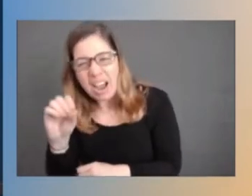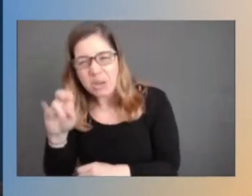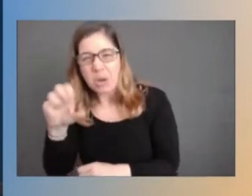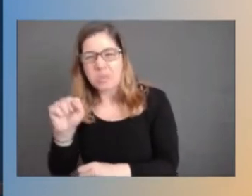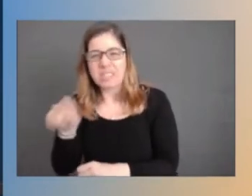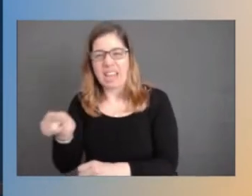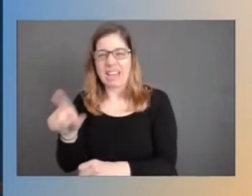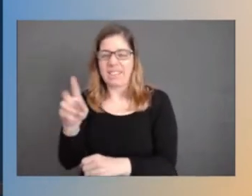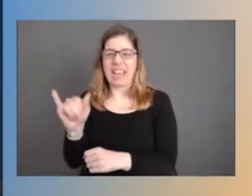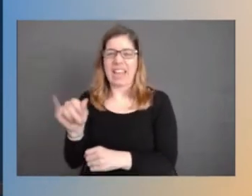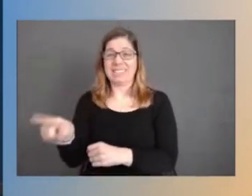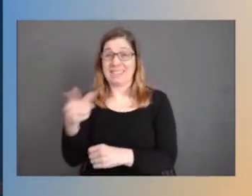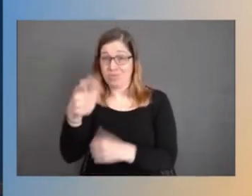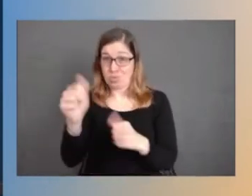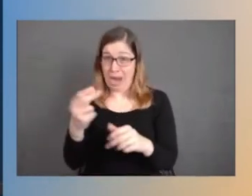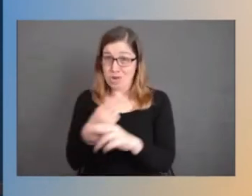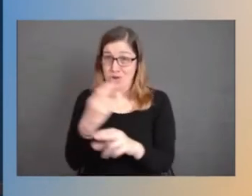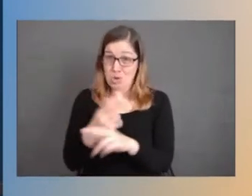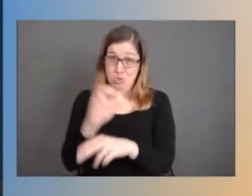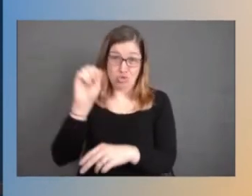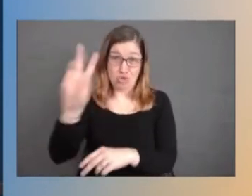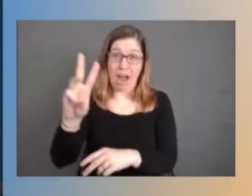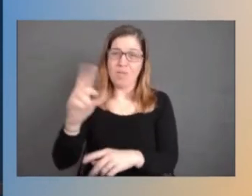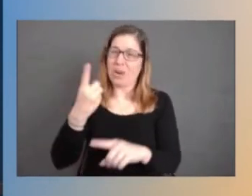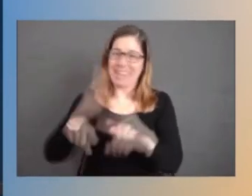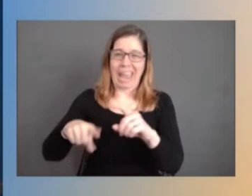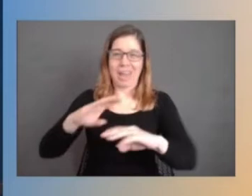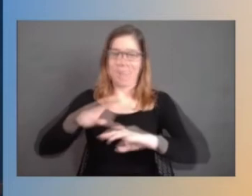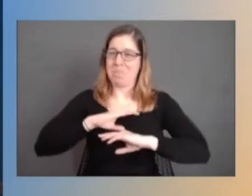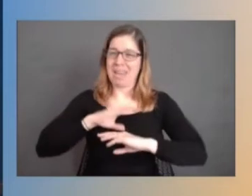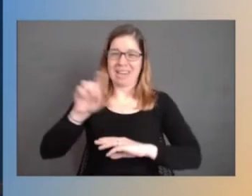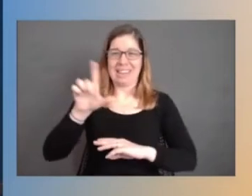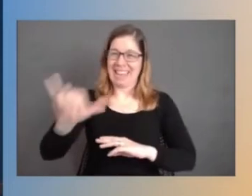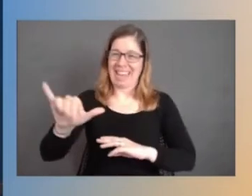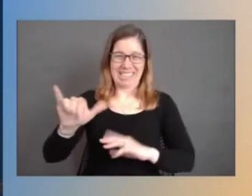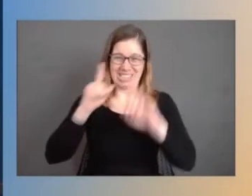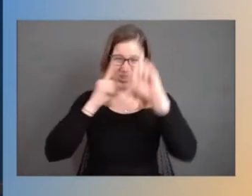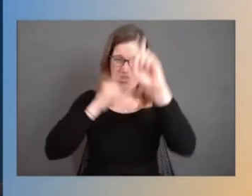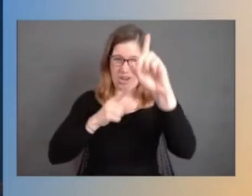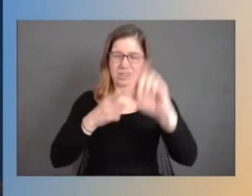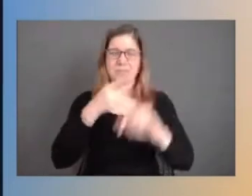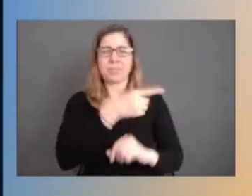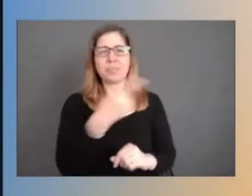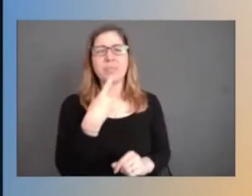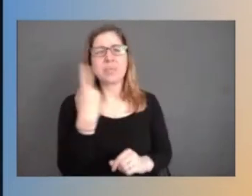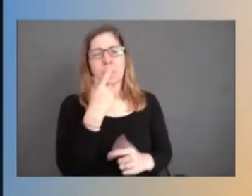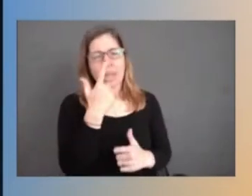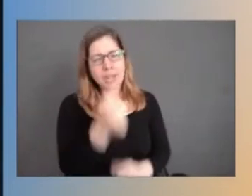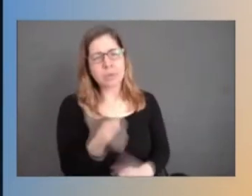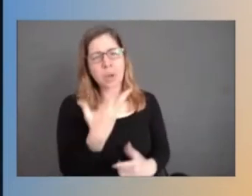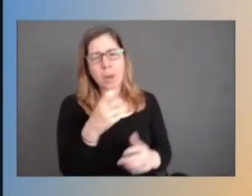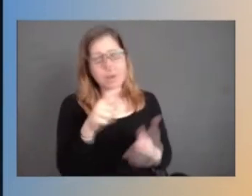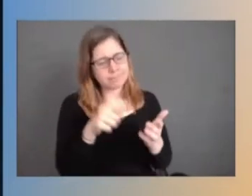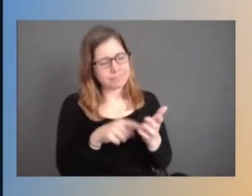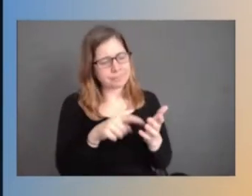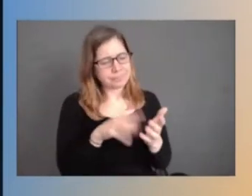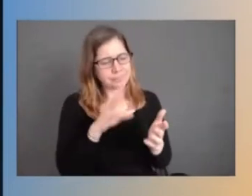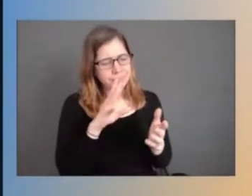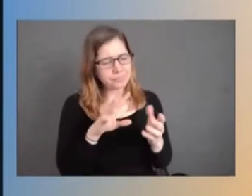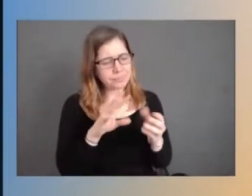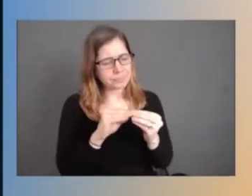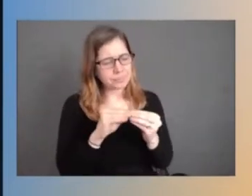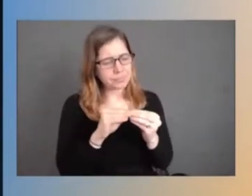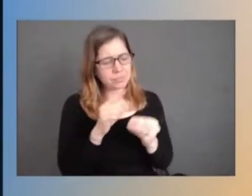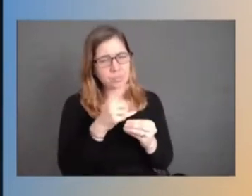meet those latency sure. targets. Now, you said something really interesting in passing there that we'd love to dive in a bit more. You said that, this is handling